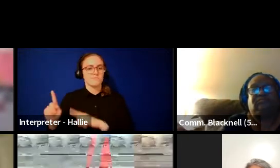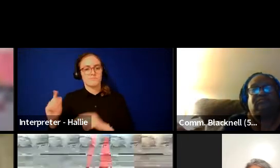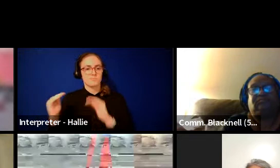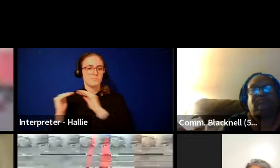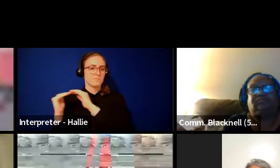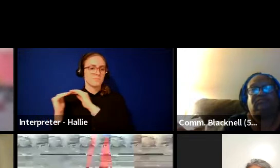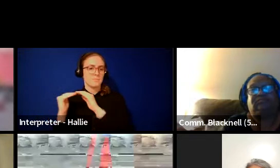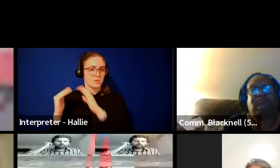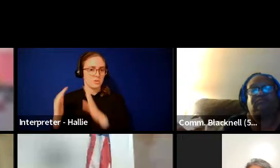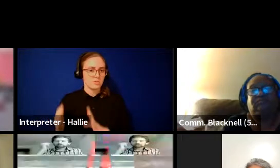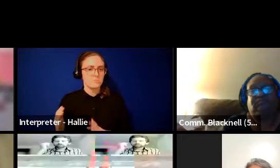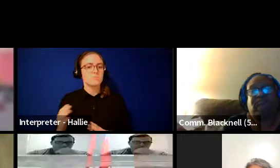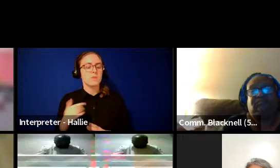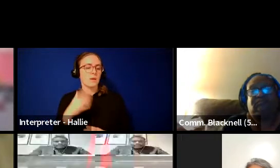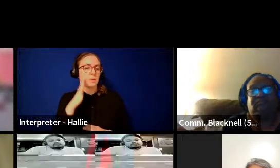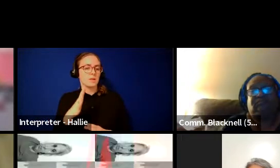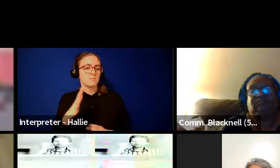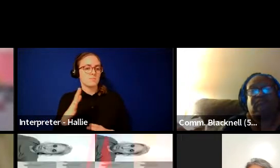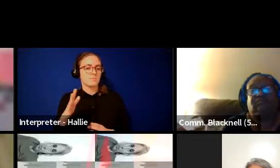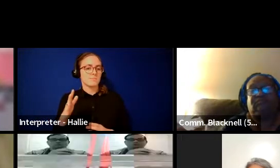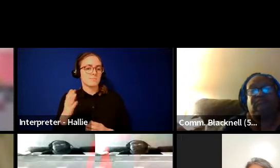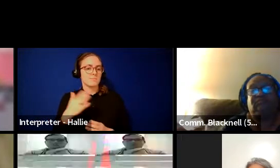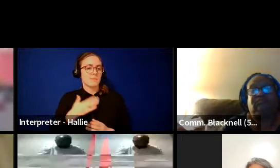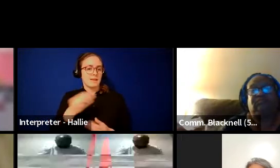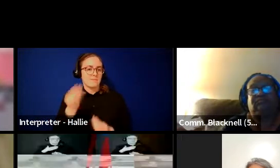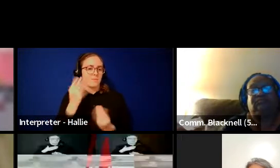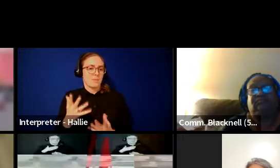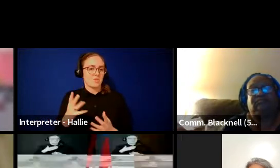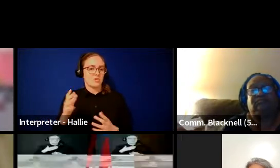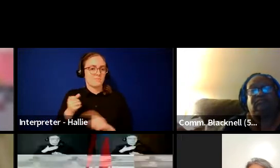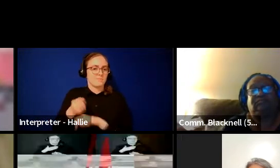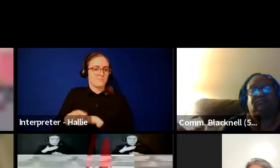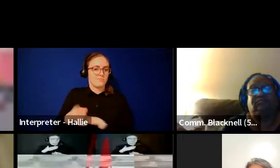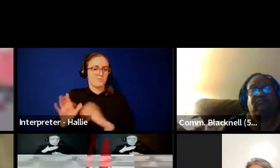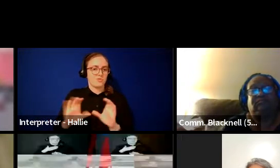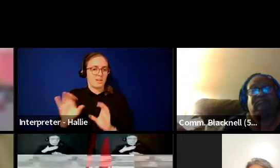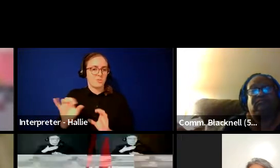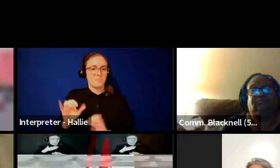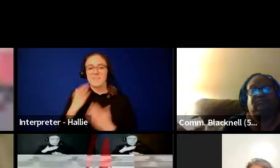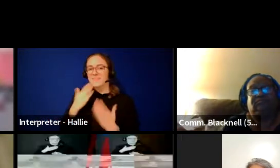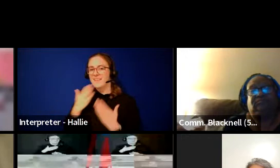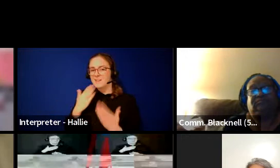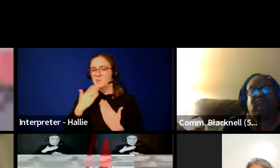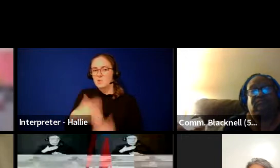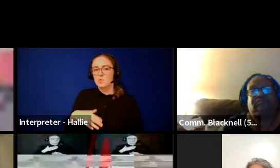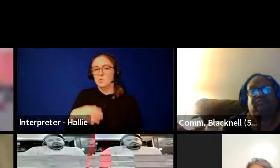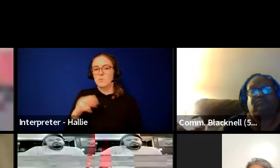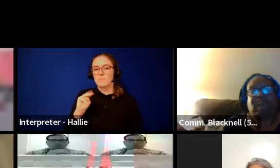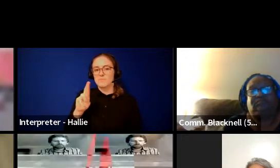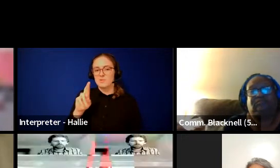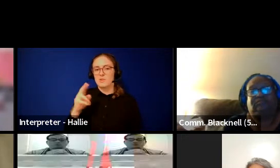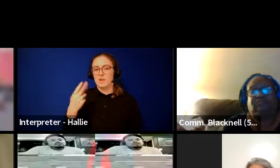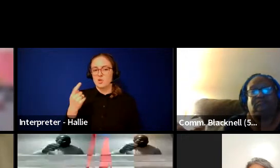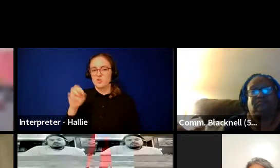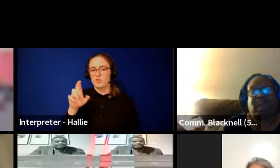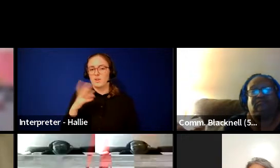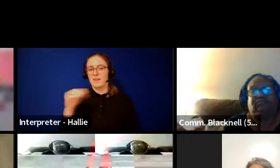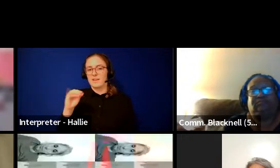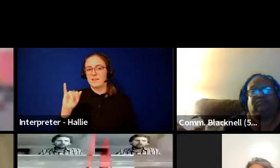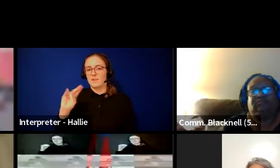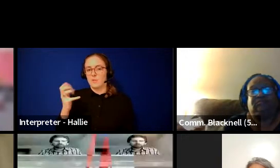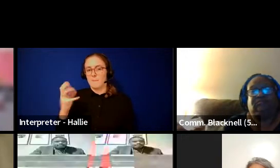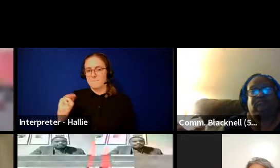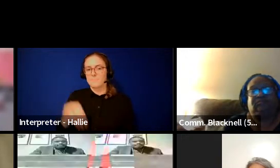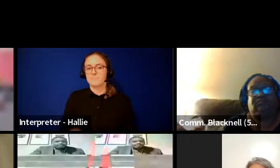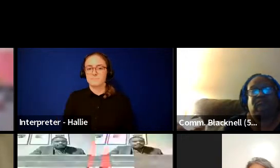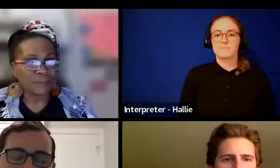my email in the chat as well. Thank you. Thank you, Mr. Hunter, and thank you, Mr. Ingram, as well. All right, take care. Next up on